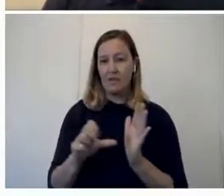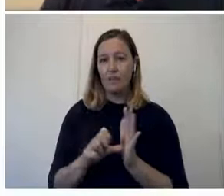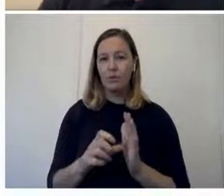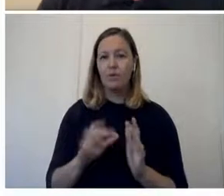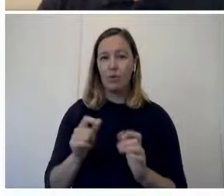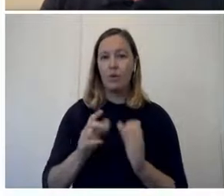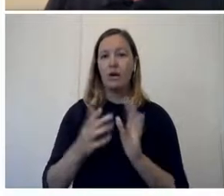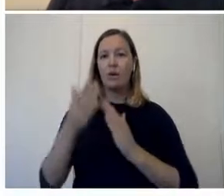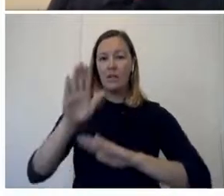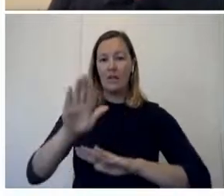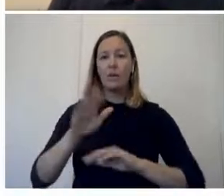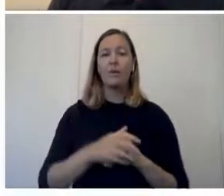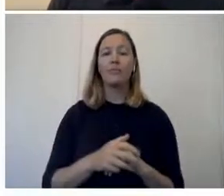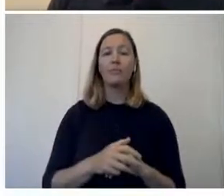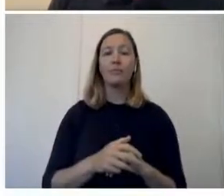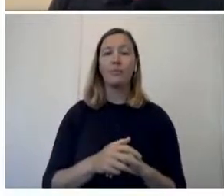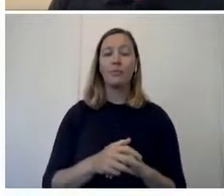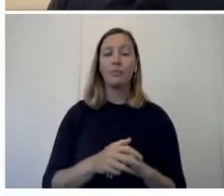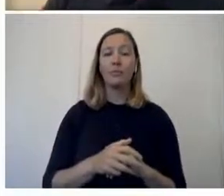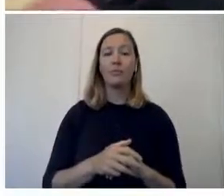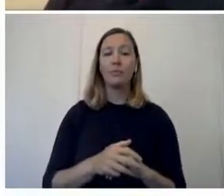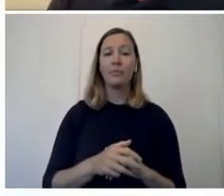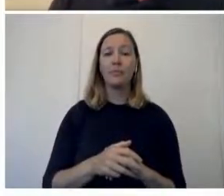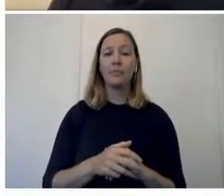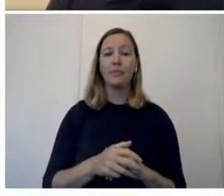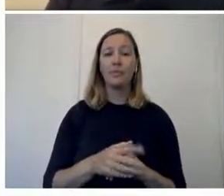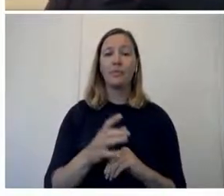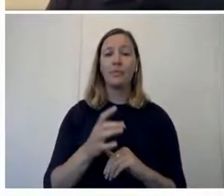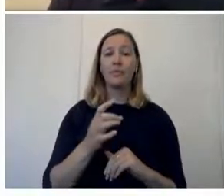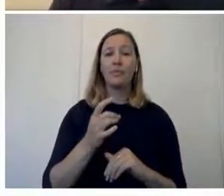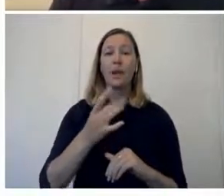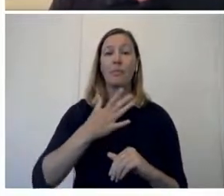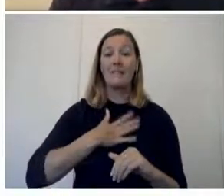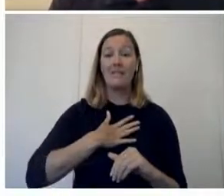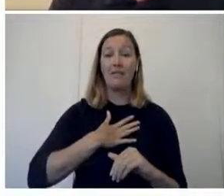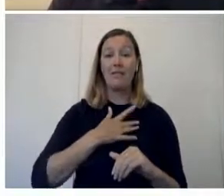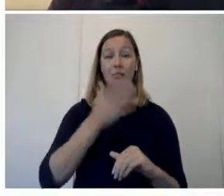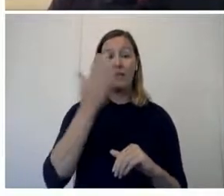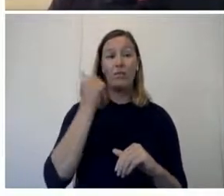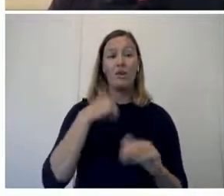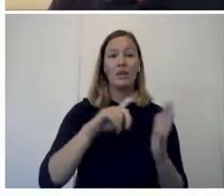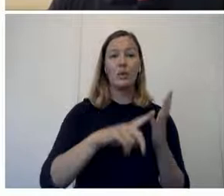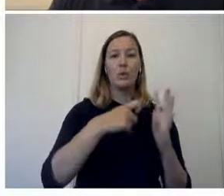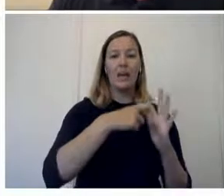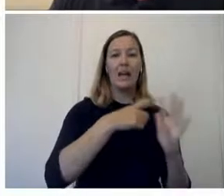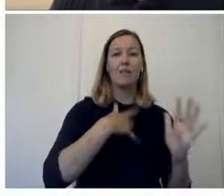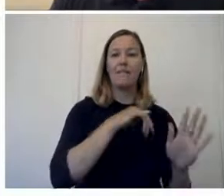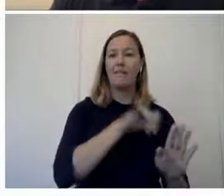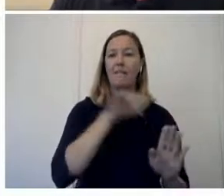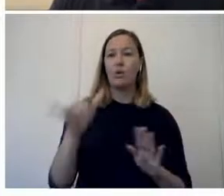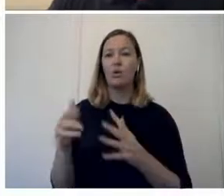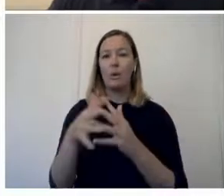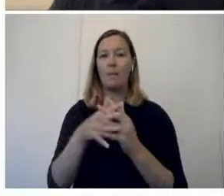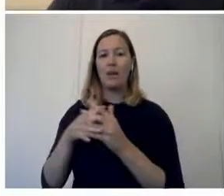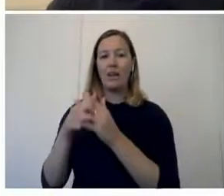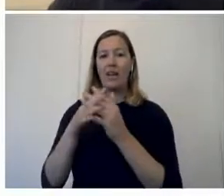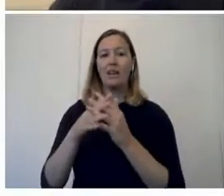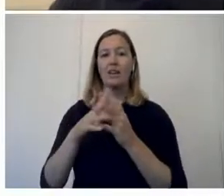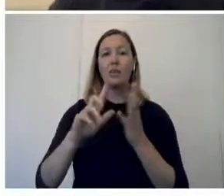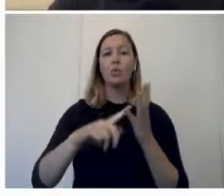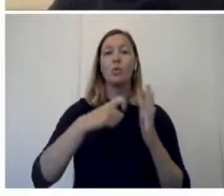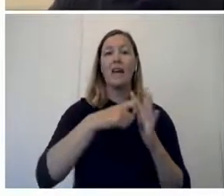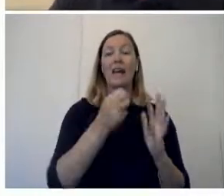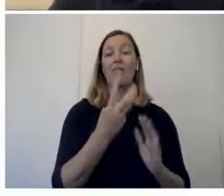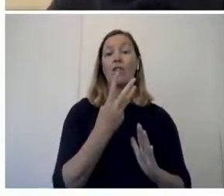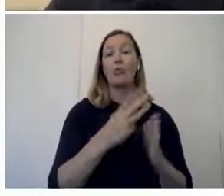earlier that I was glad to escape the UK. I flew to the States earlier today. In the UK, there are 3 million cases now. One